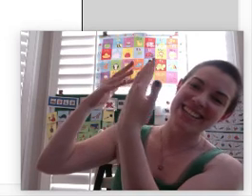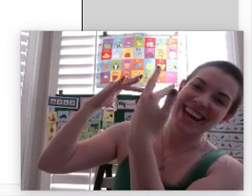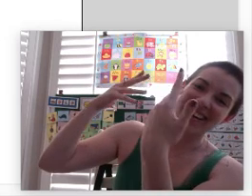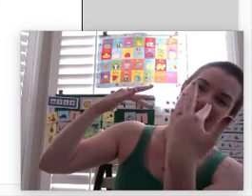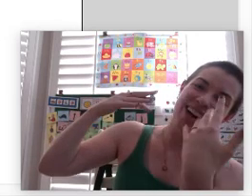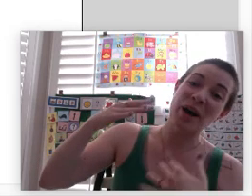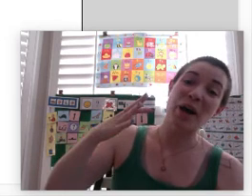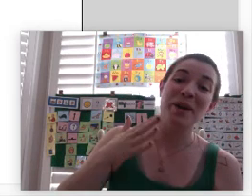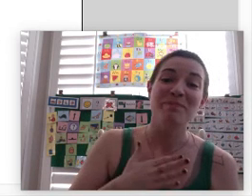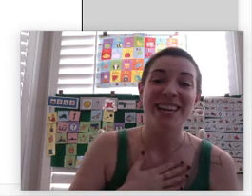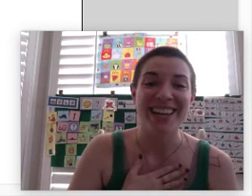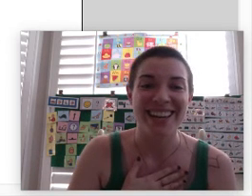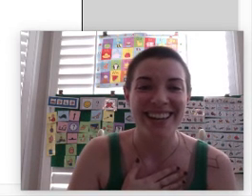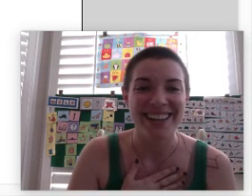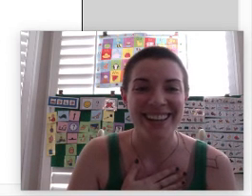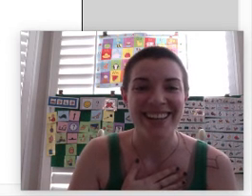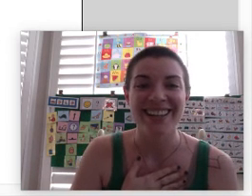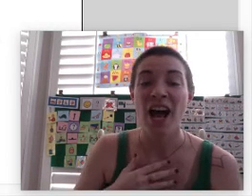shine down on me.